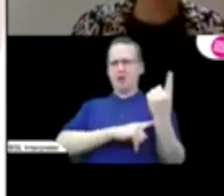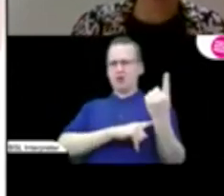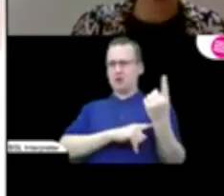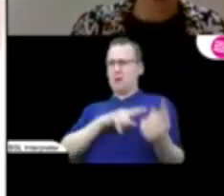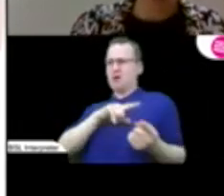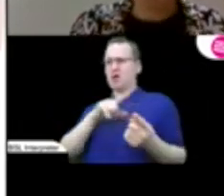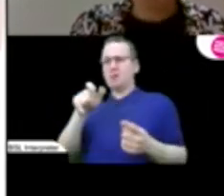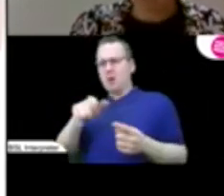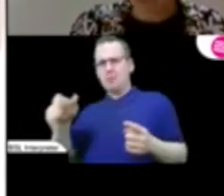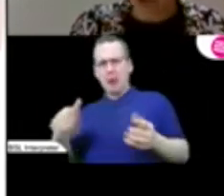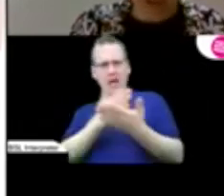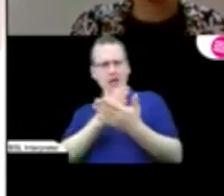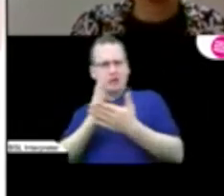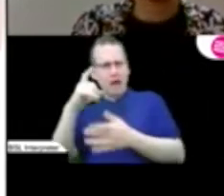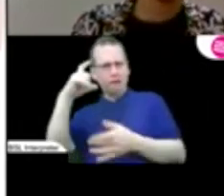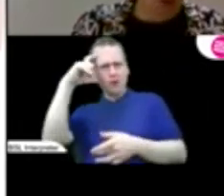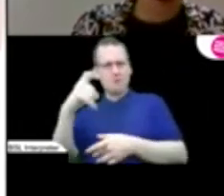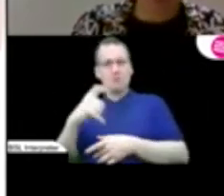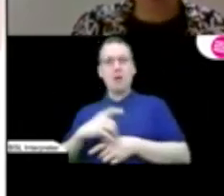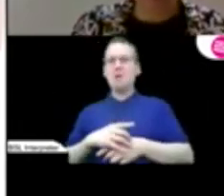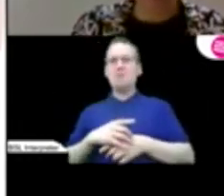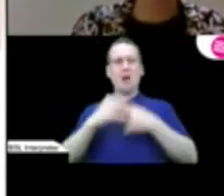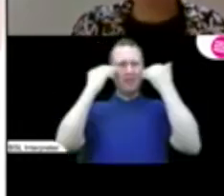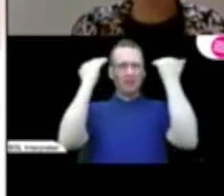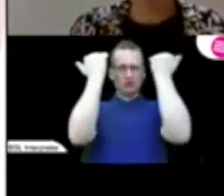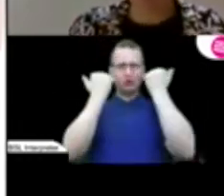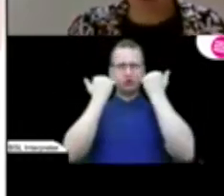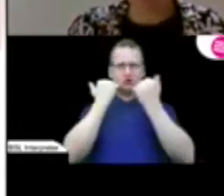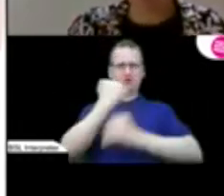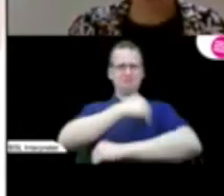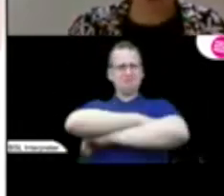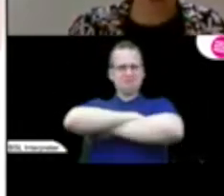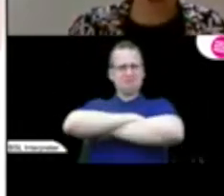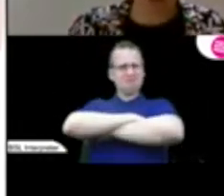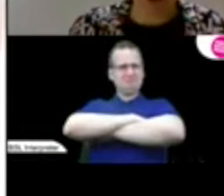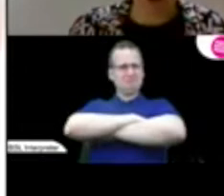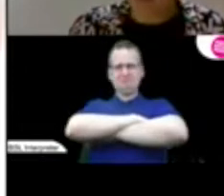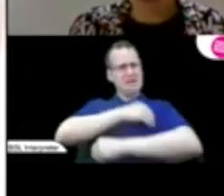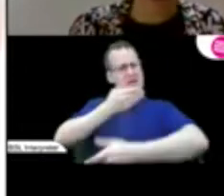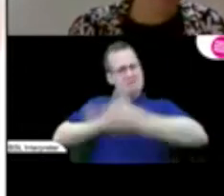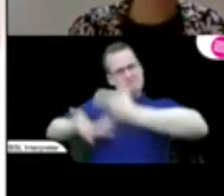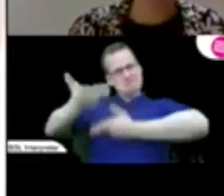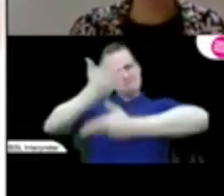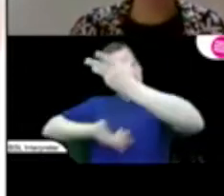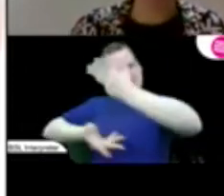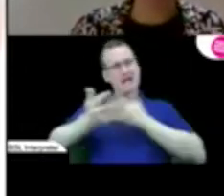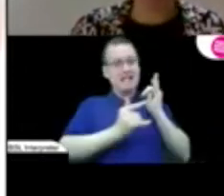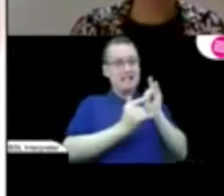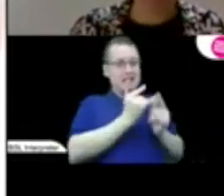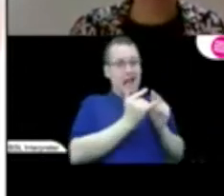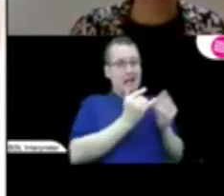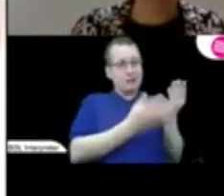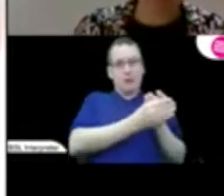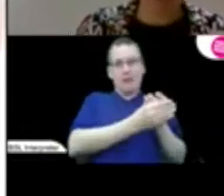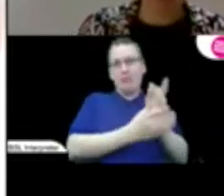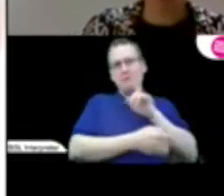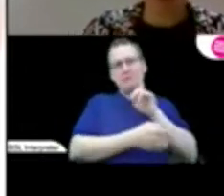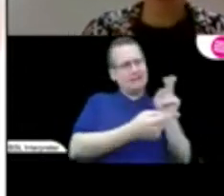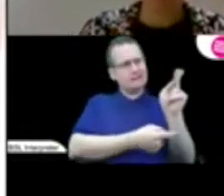them. But the judges, they didn't want to believe that sex acts between women ever took place in